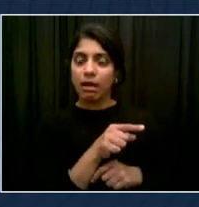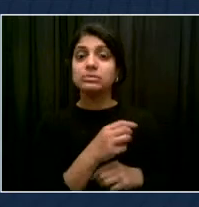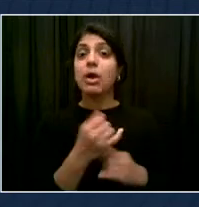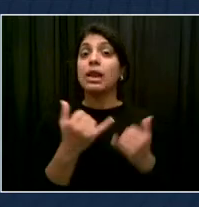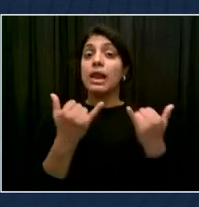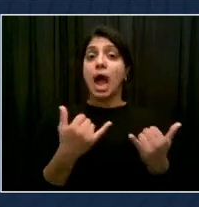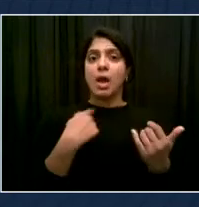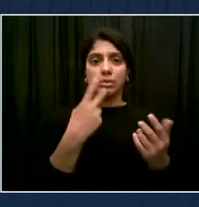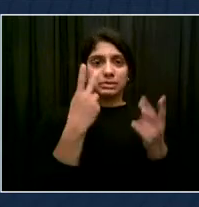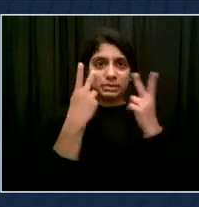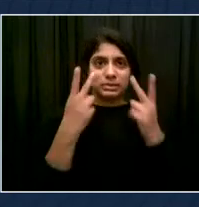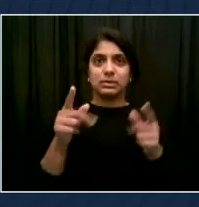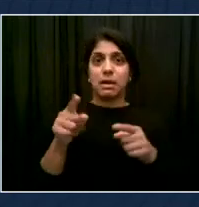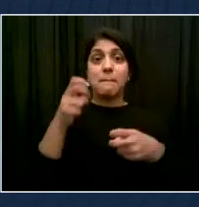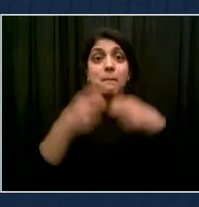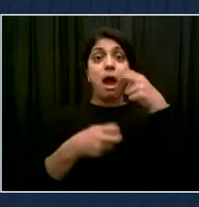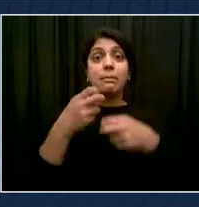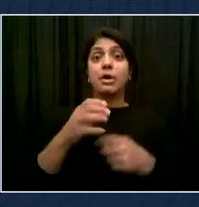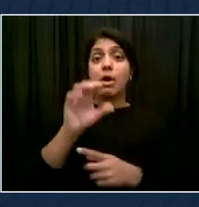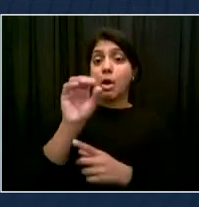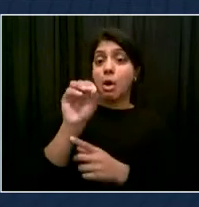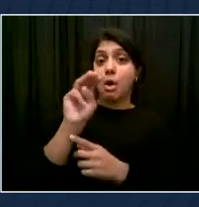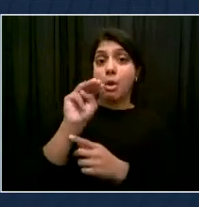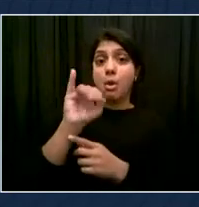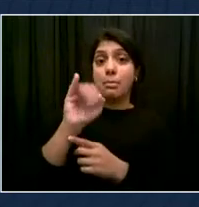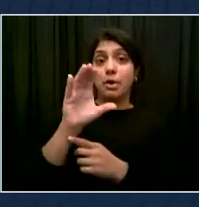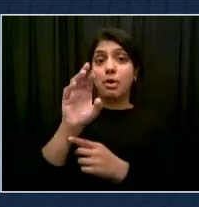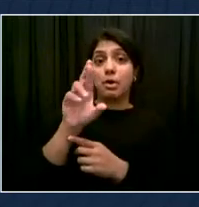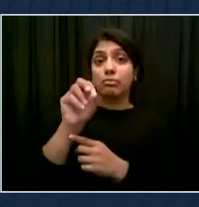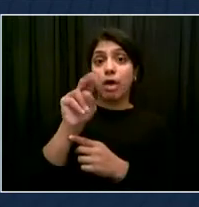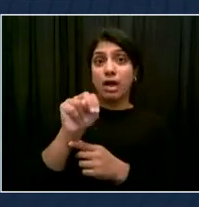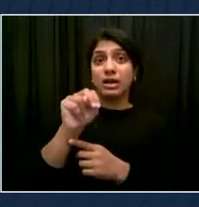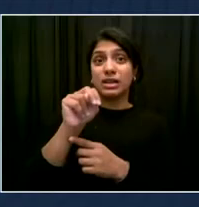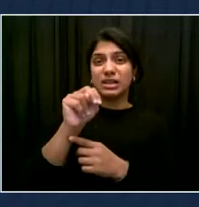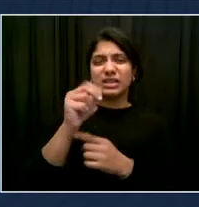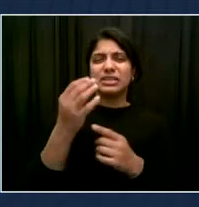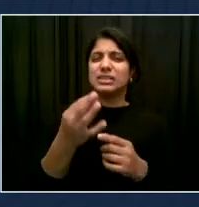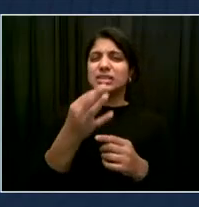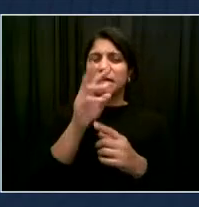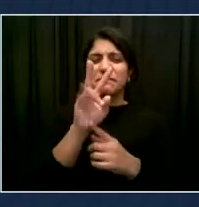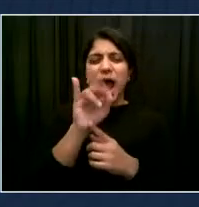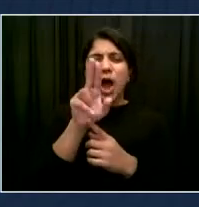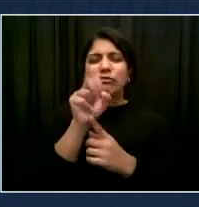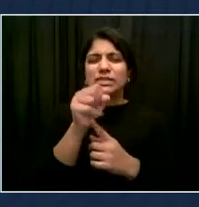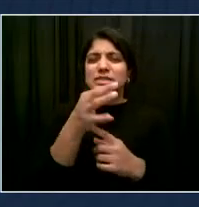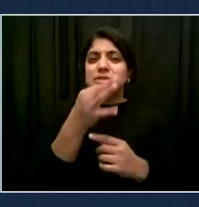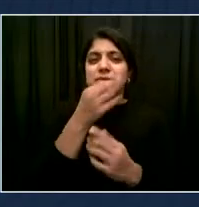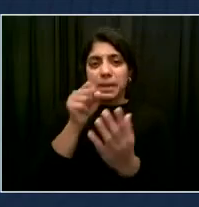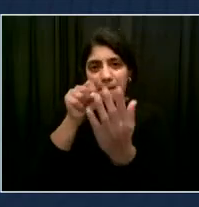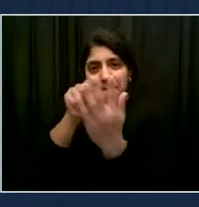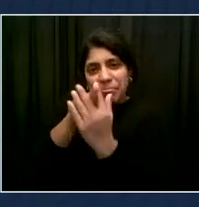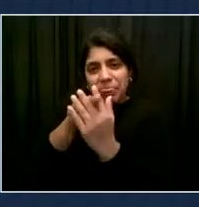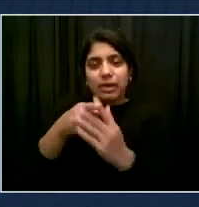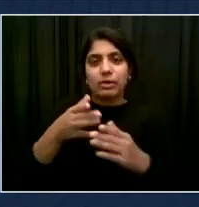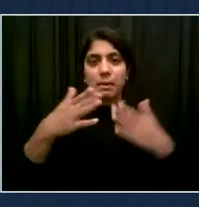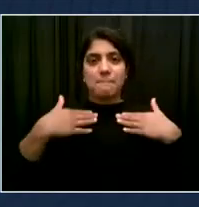reduced to 75% from 95%. But that's the key. Without a booster, it's only